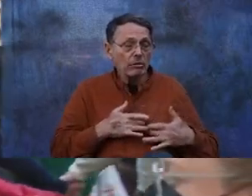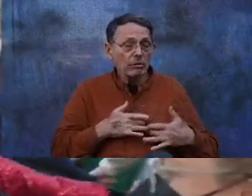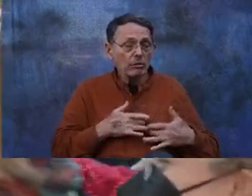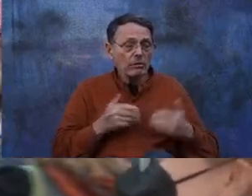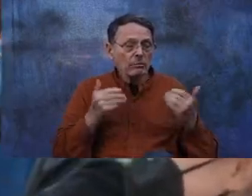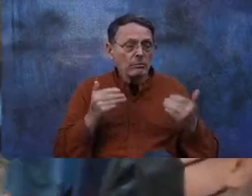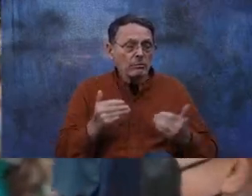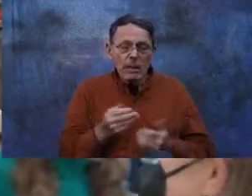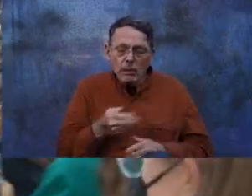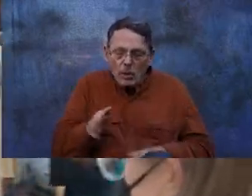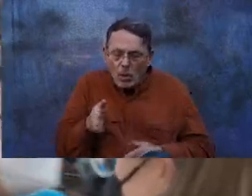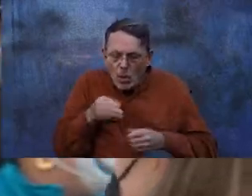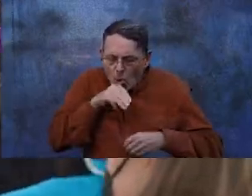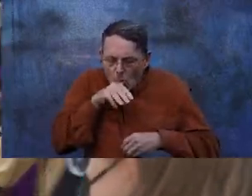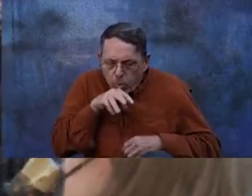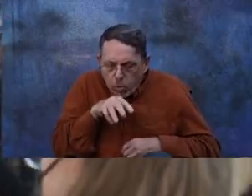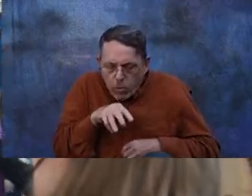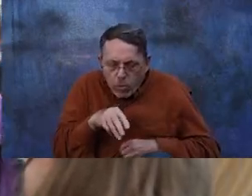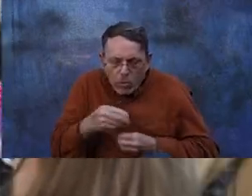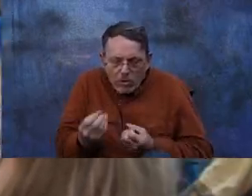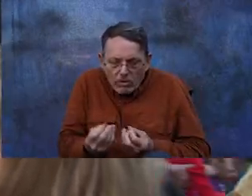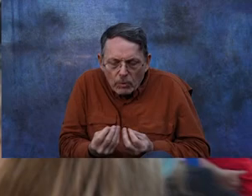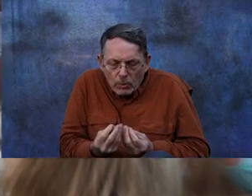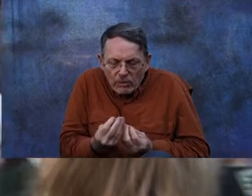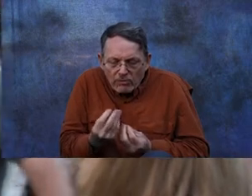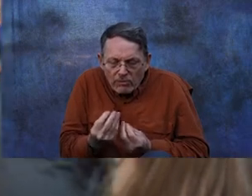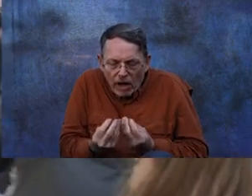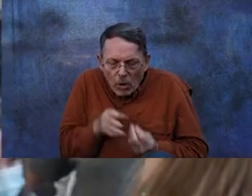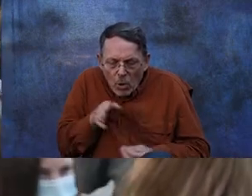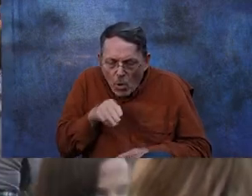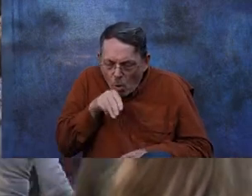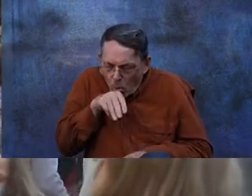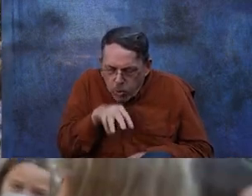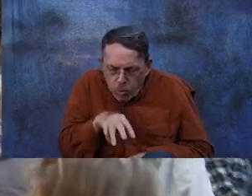hearts. May we tend the fires of